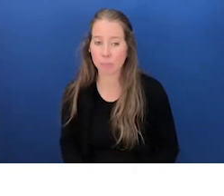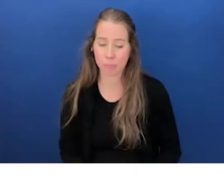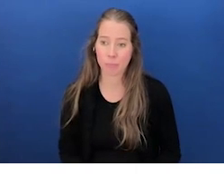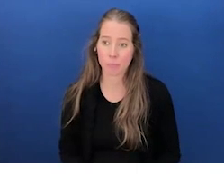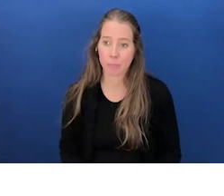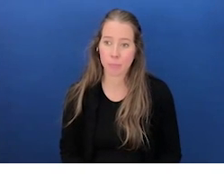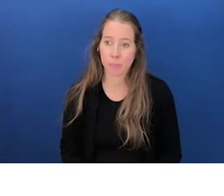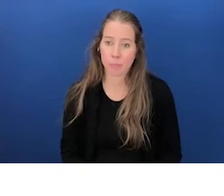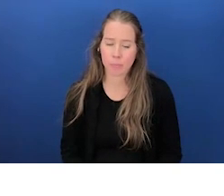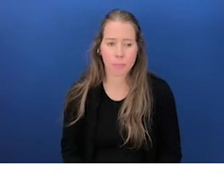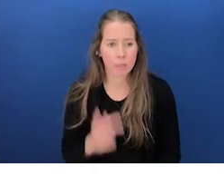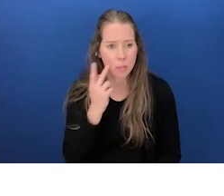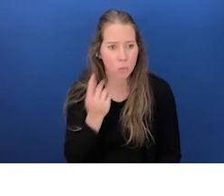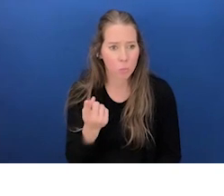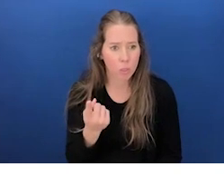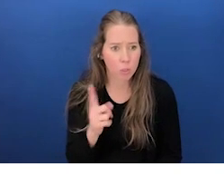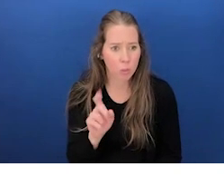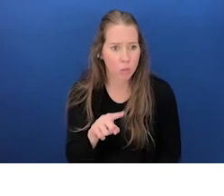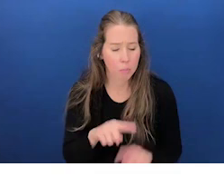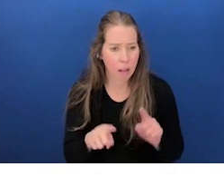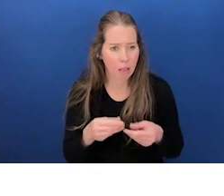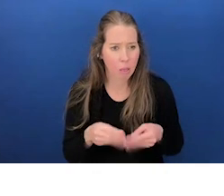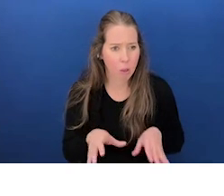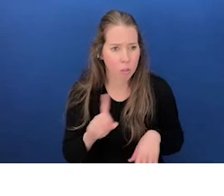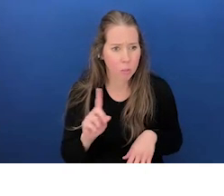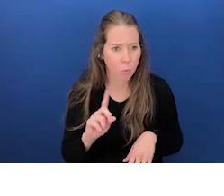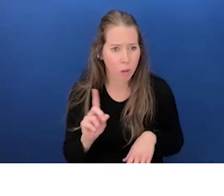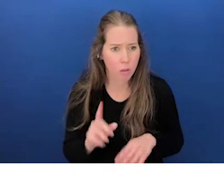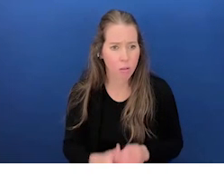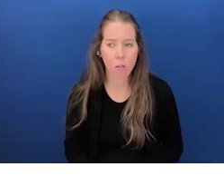I saw a question there, but I lost it in the process.